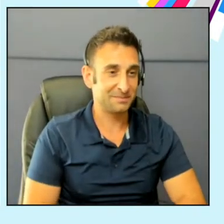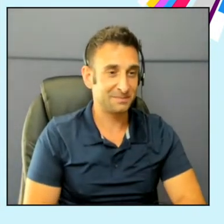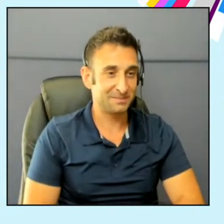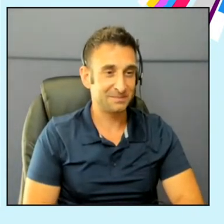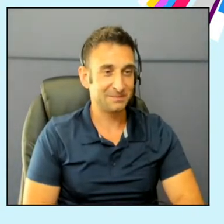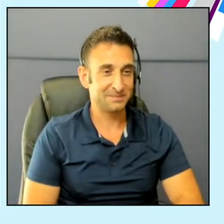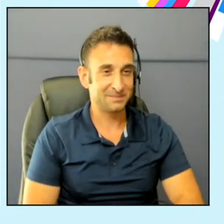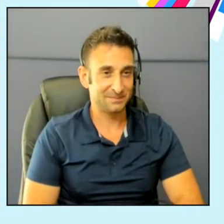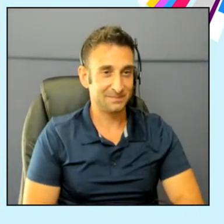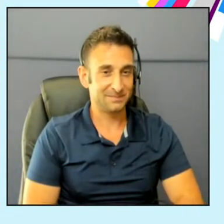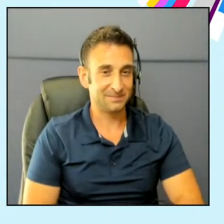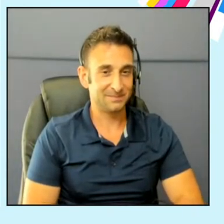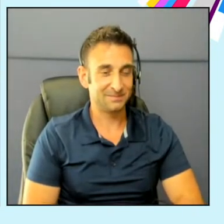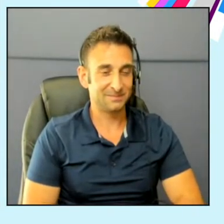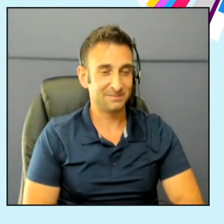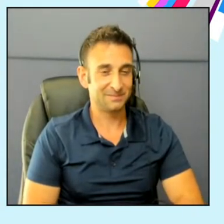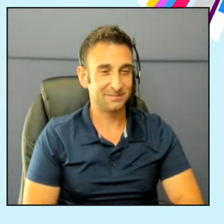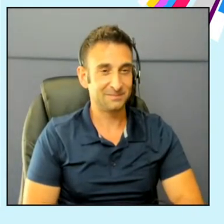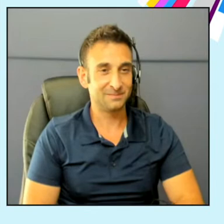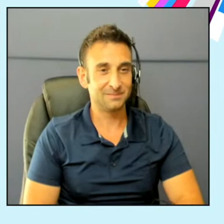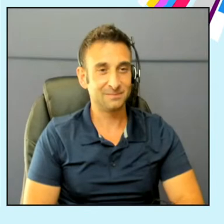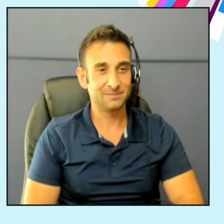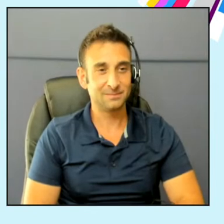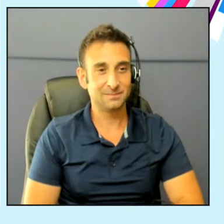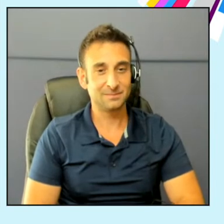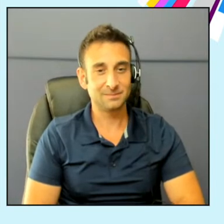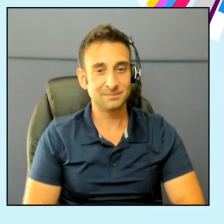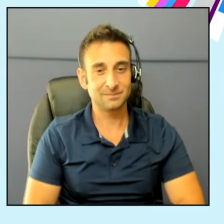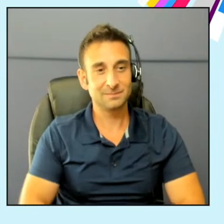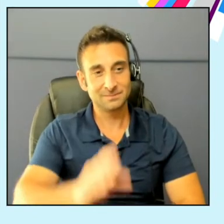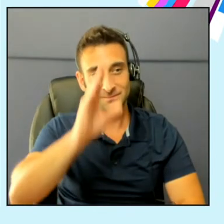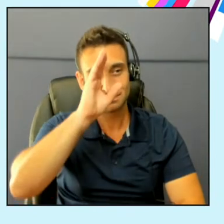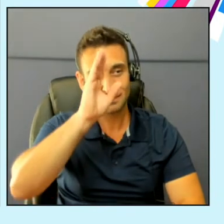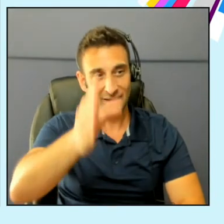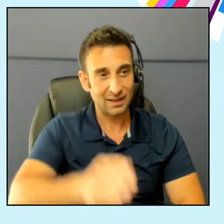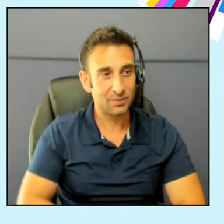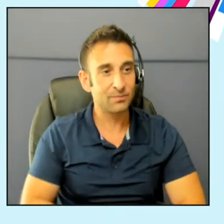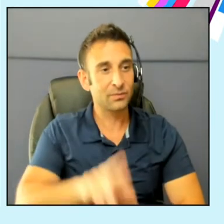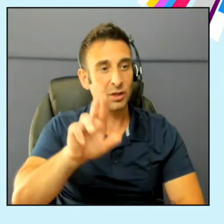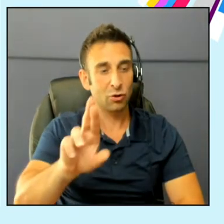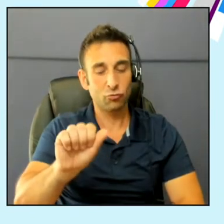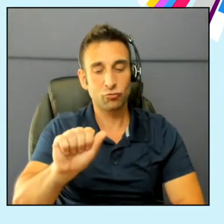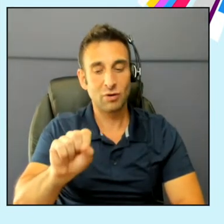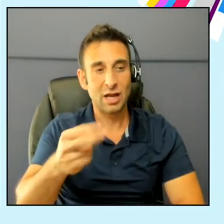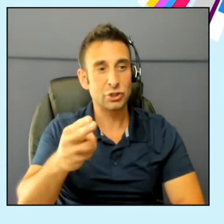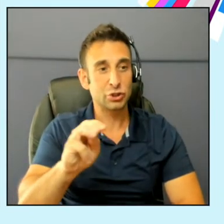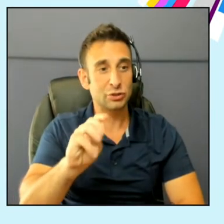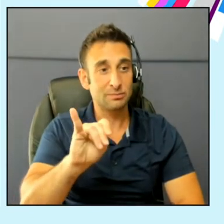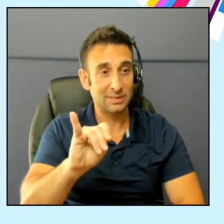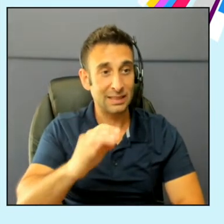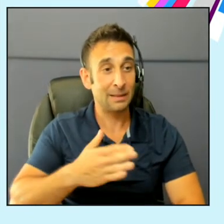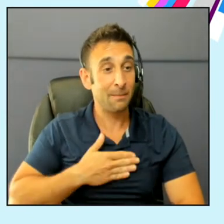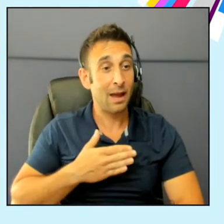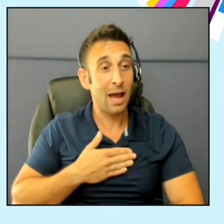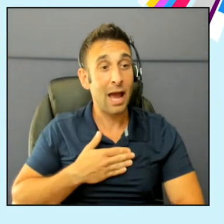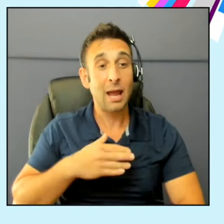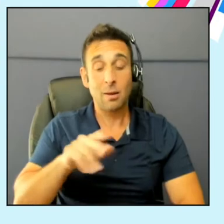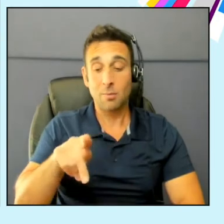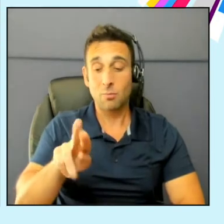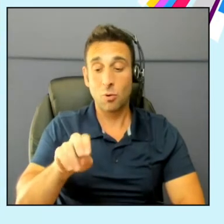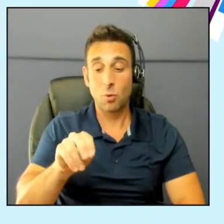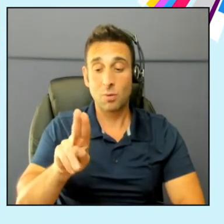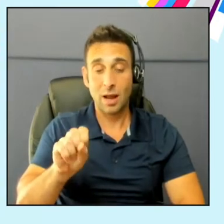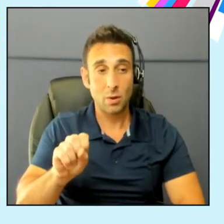Hello. My name is Rashmi Panda. My pronouns are he, her, hers. I currently serve